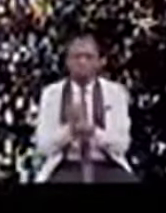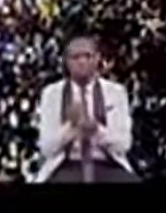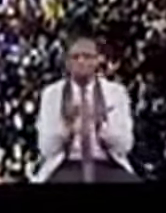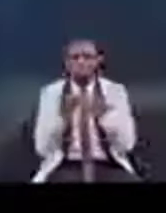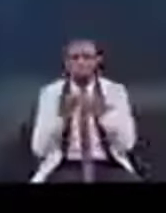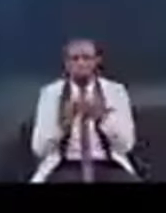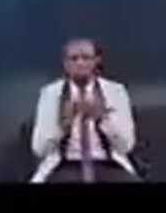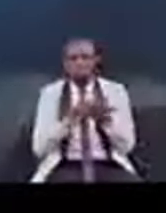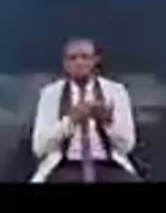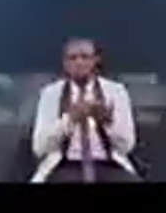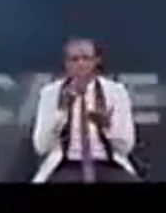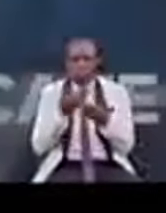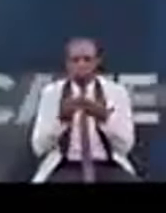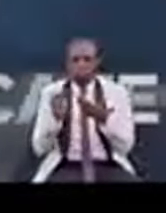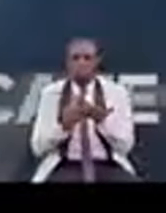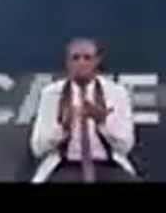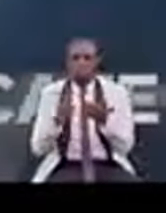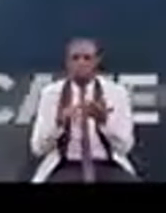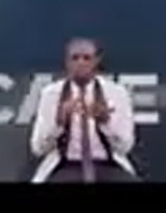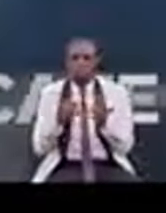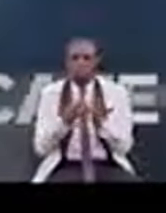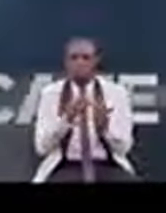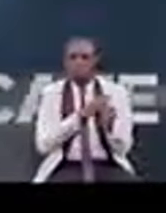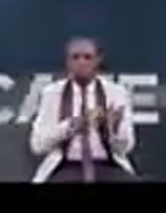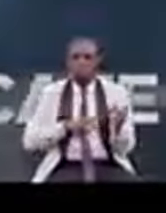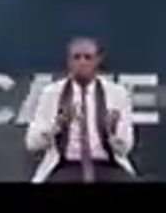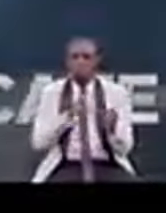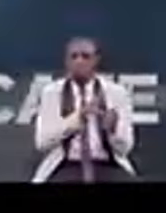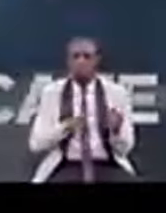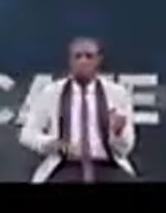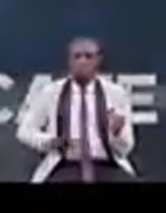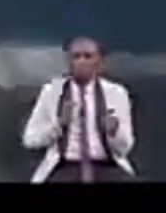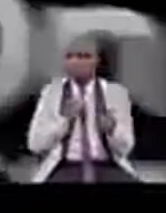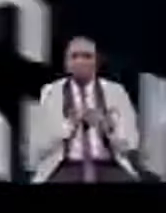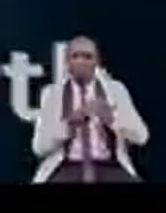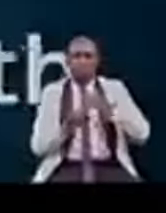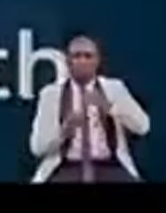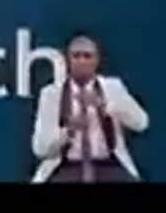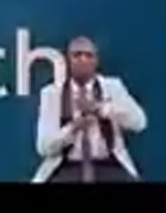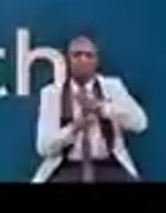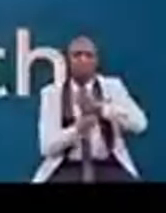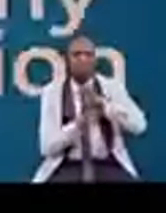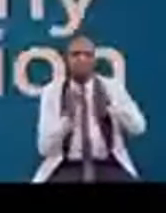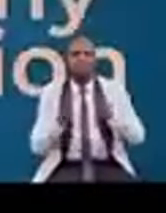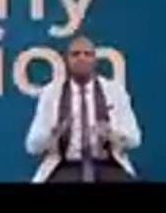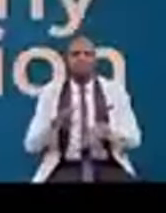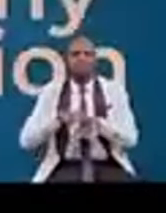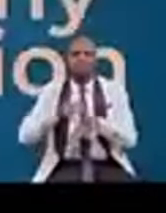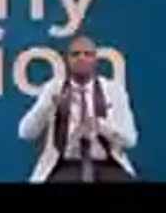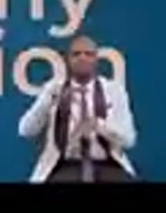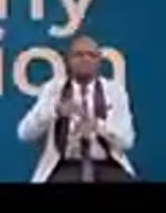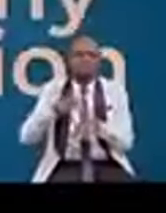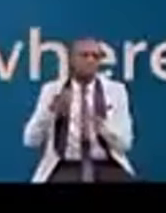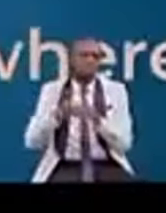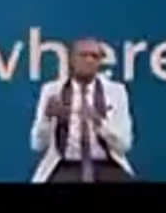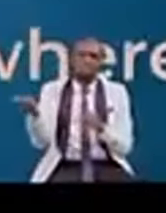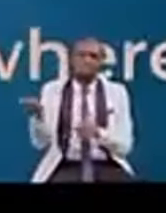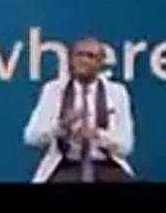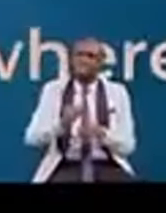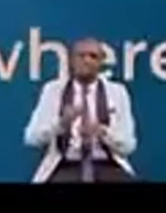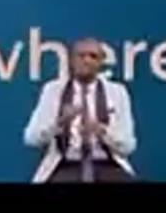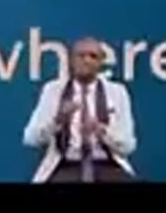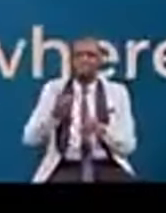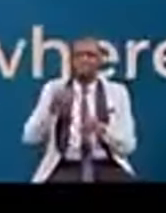righteously, uniformly, every moment of their days. They lost that. A restoration has now